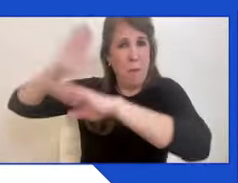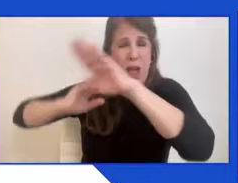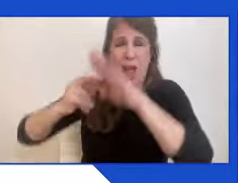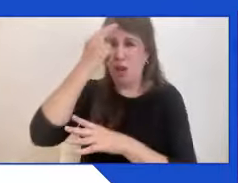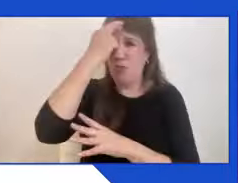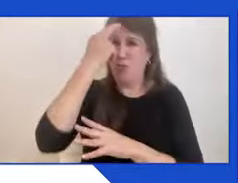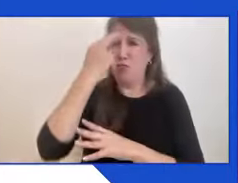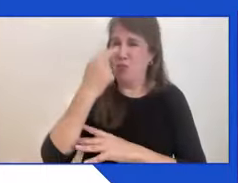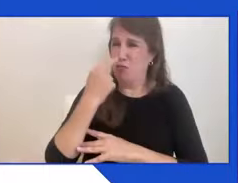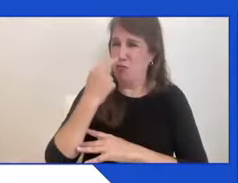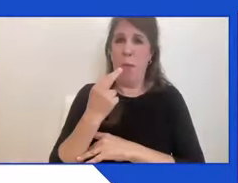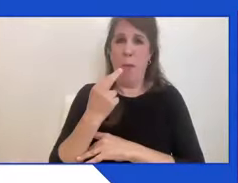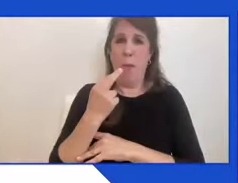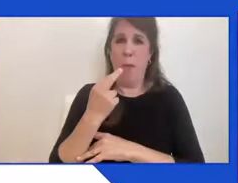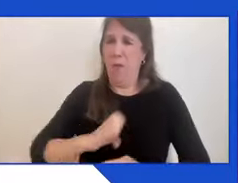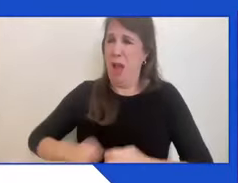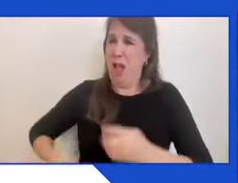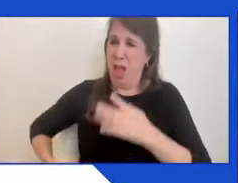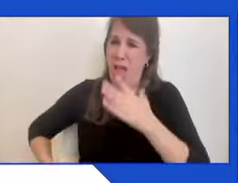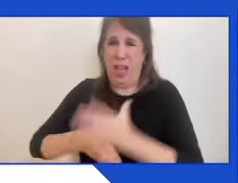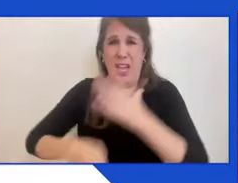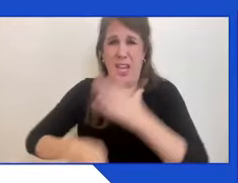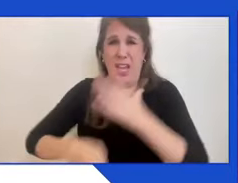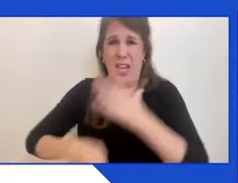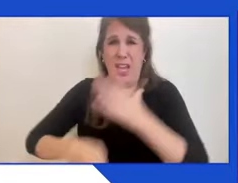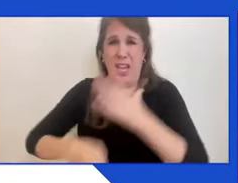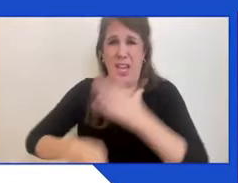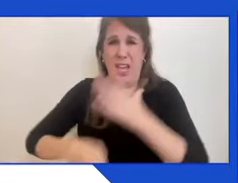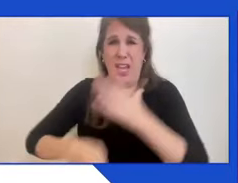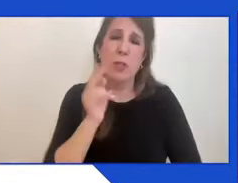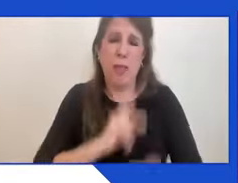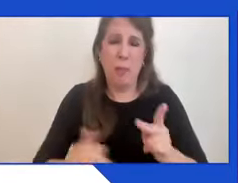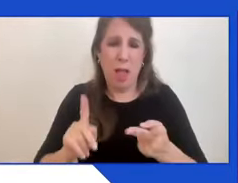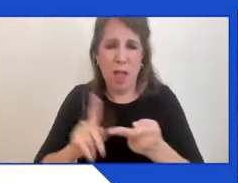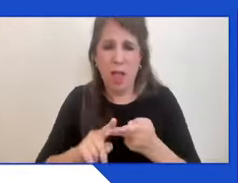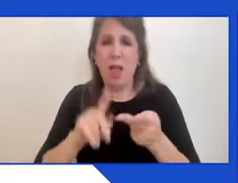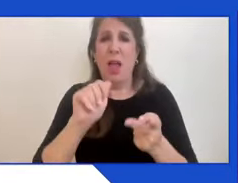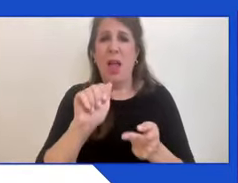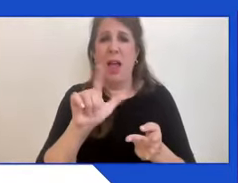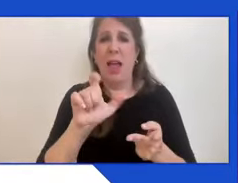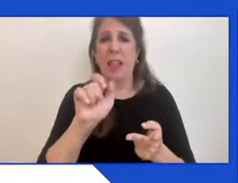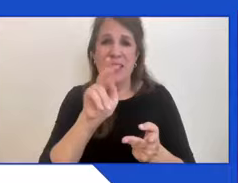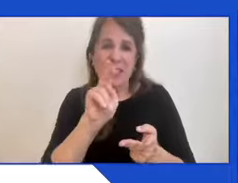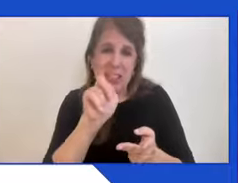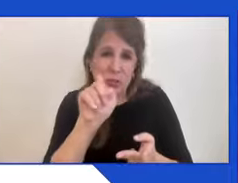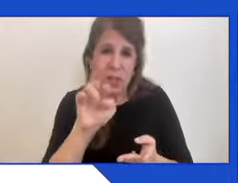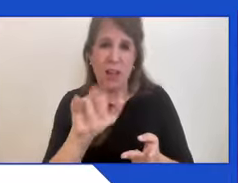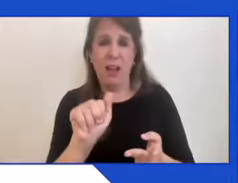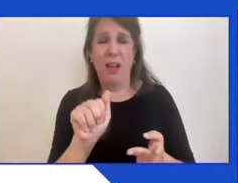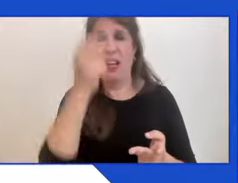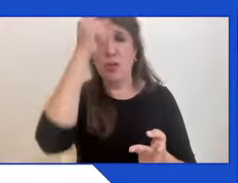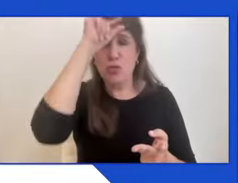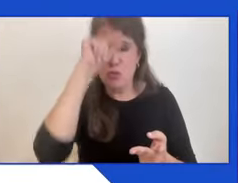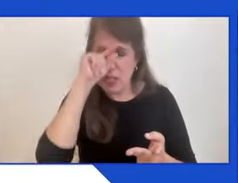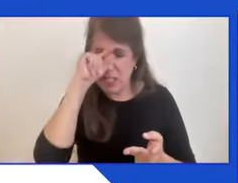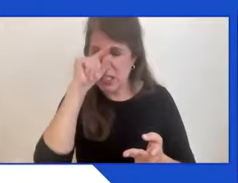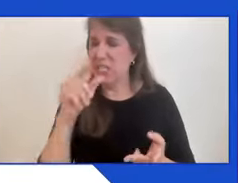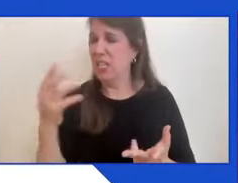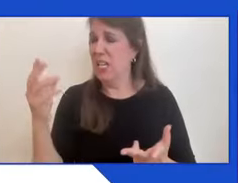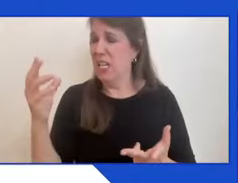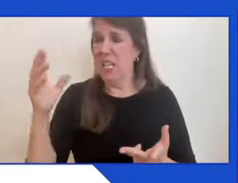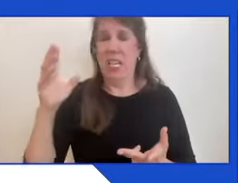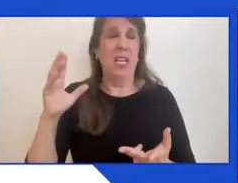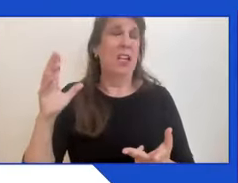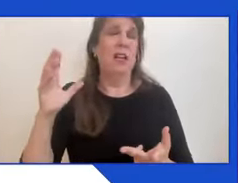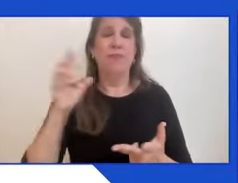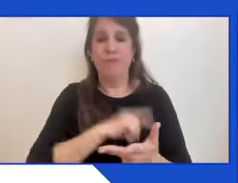were violently expelled from Alexandria. The Jewish people were violently expelled from France. The Jewish